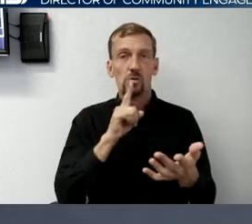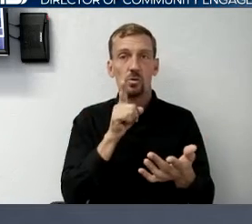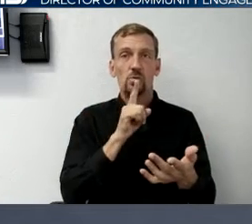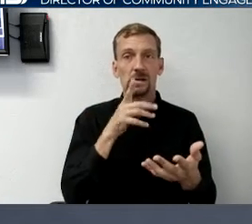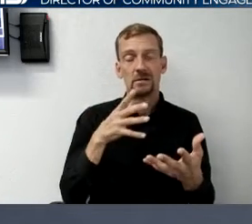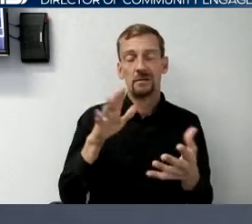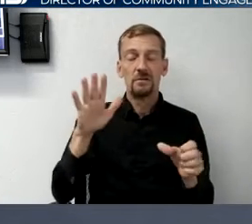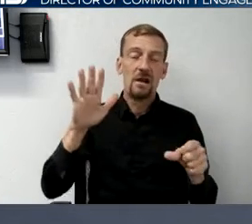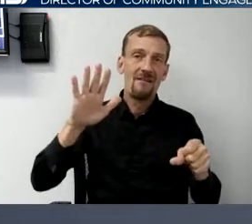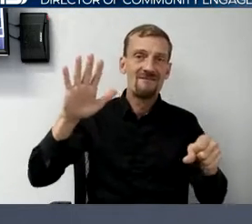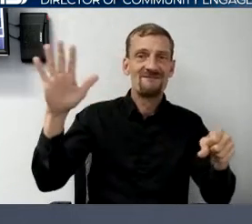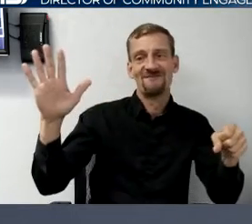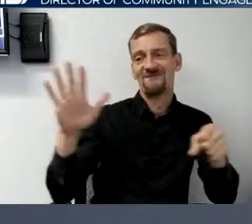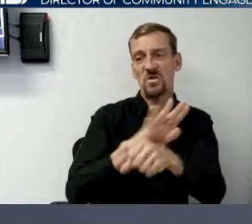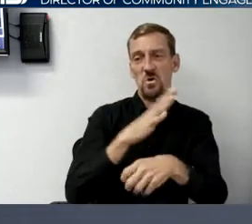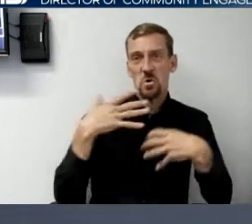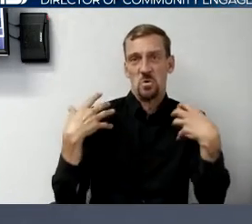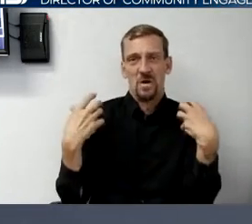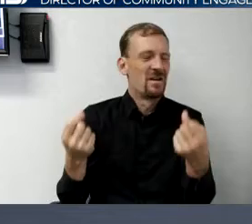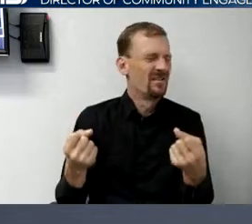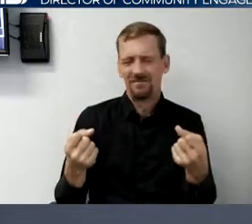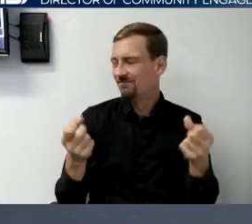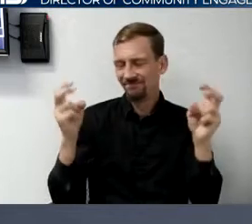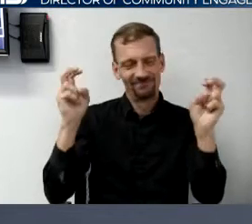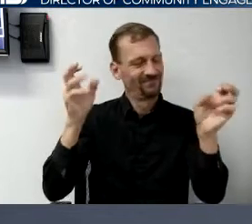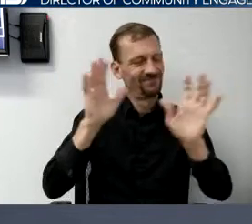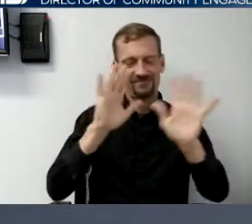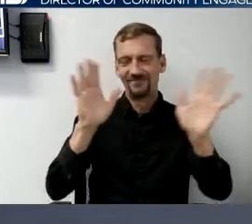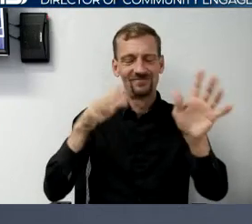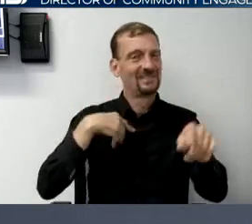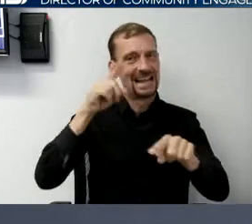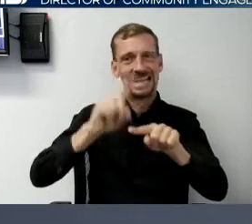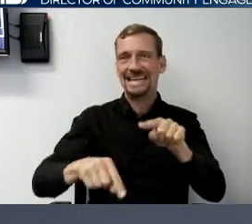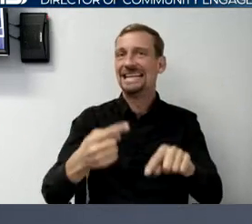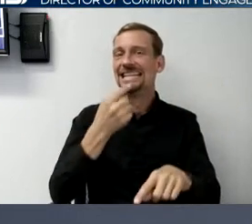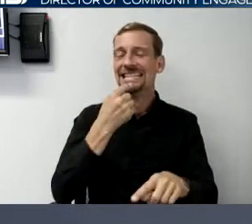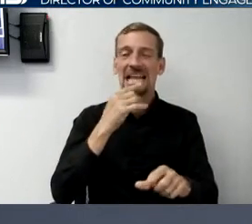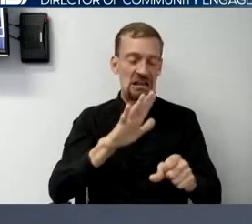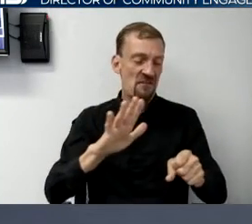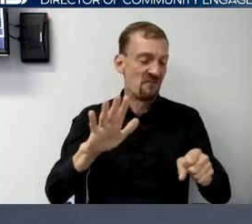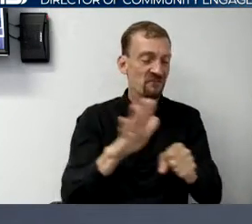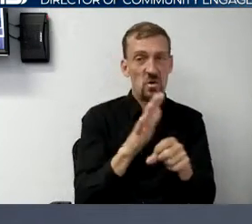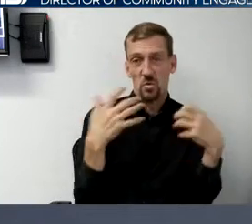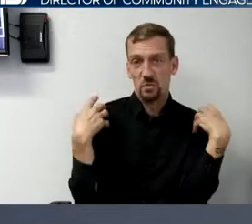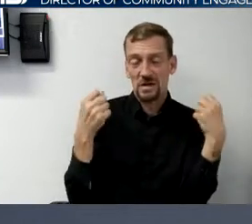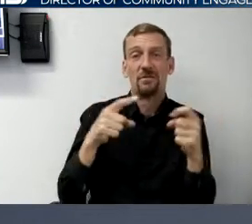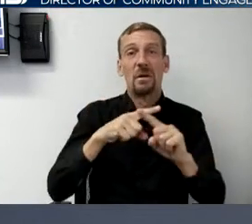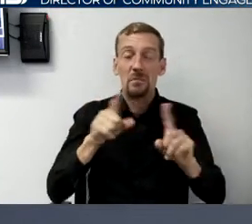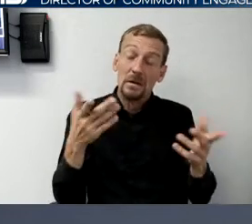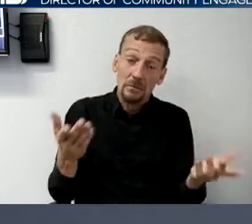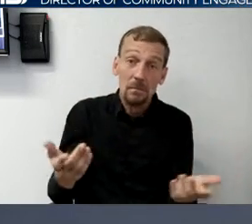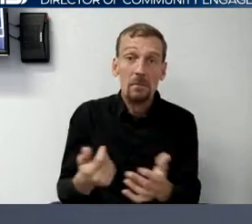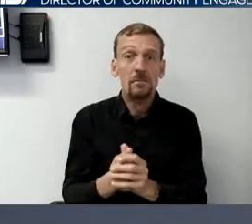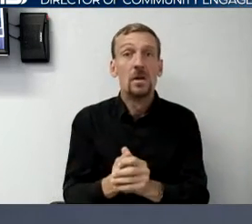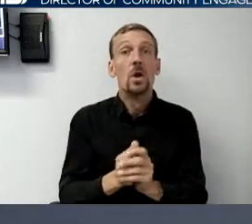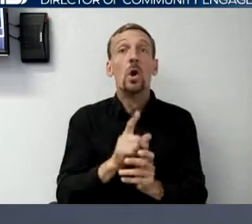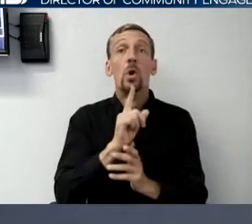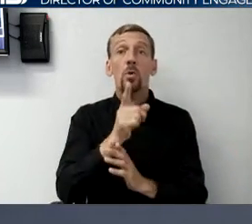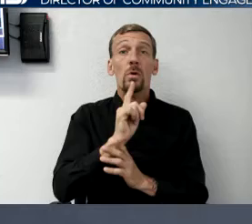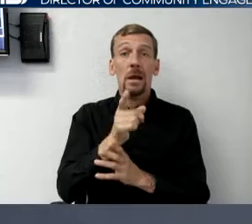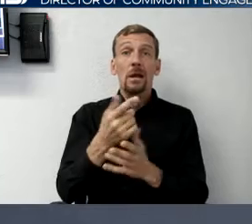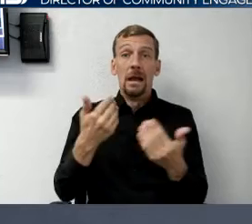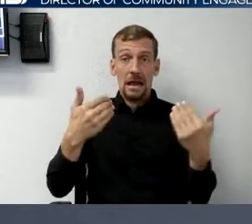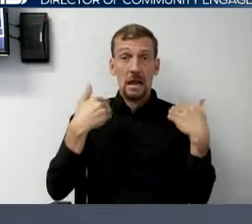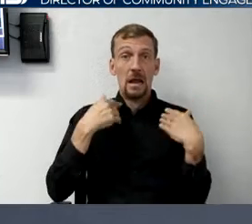recovered is, I just have to be careful, that how I use that term. But there